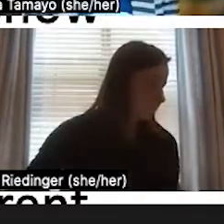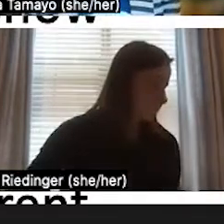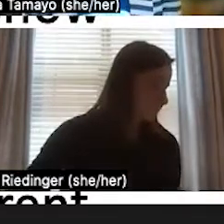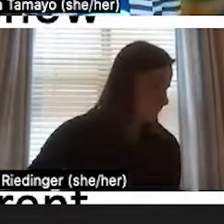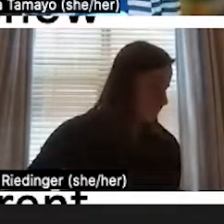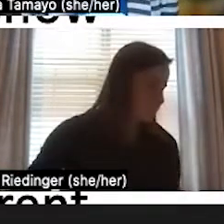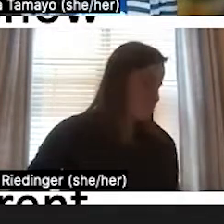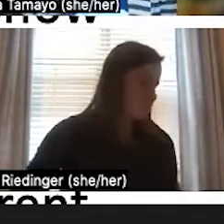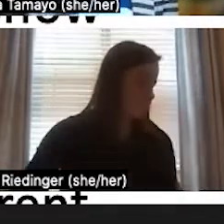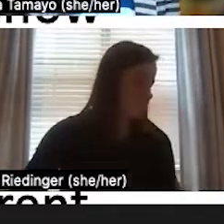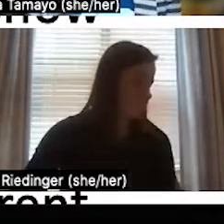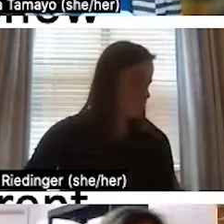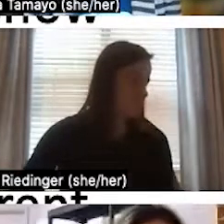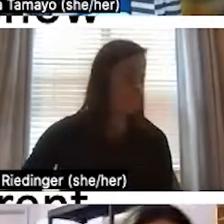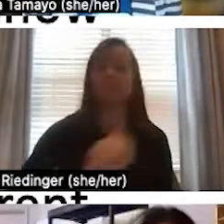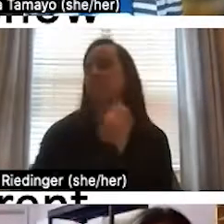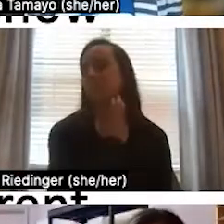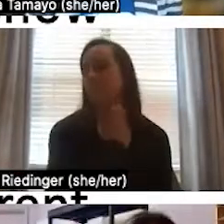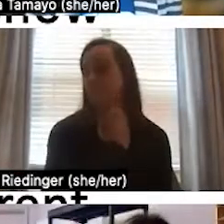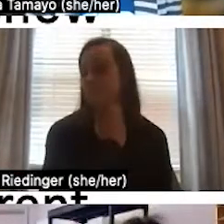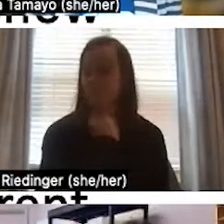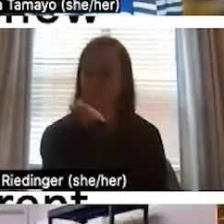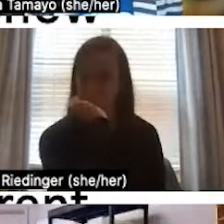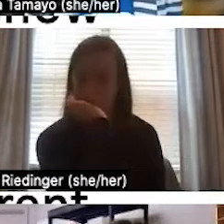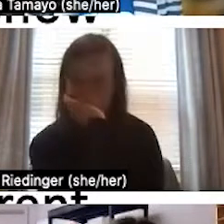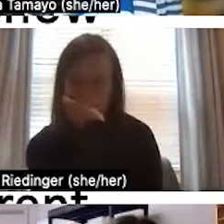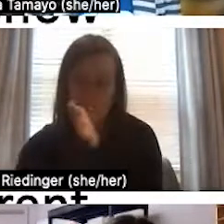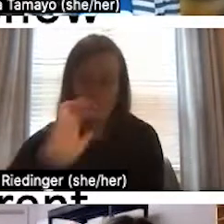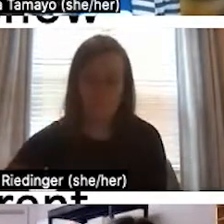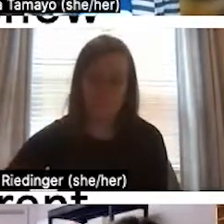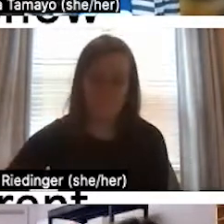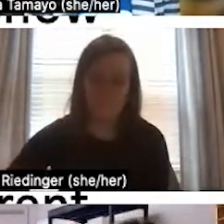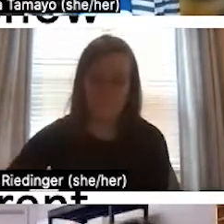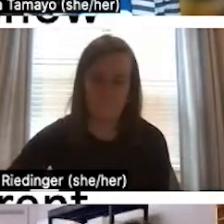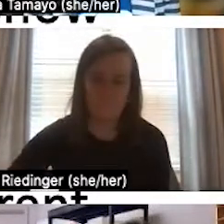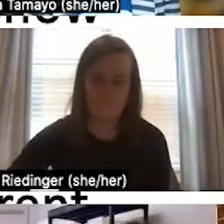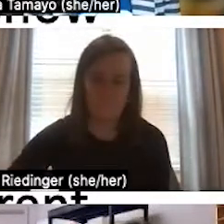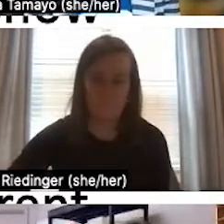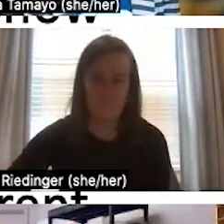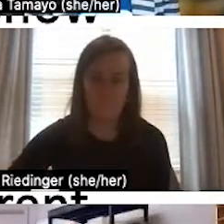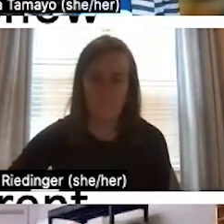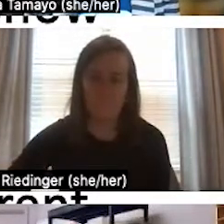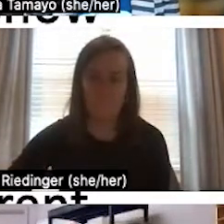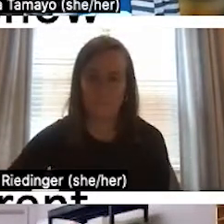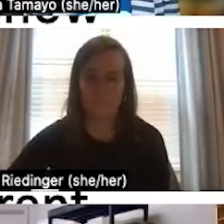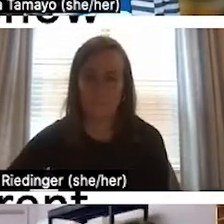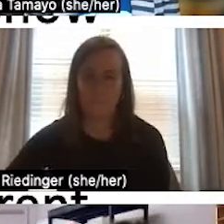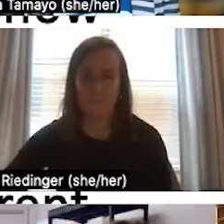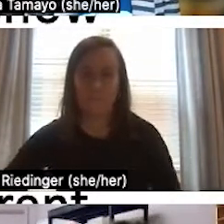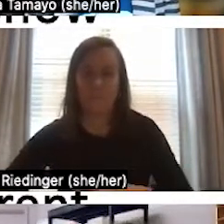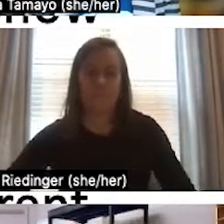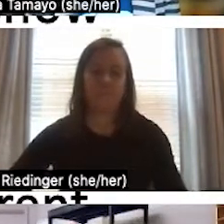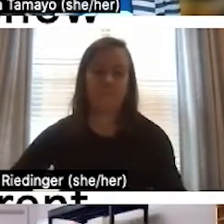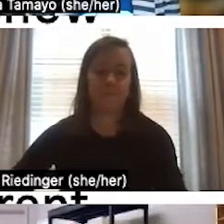to the Consortium Connection sharing lead and AZA takeaways. Really excited to see you